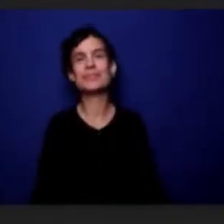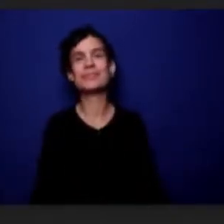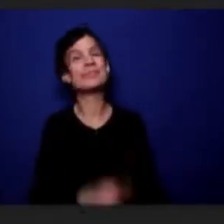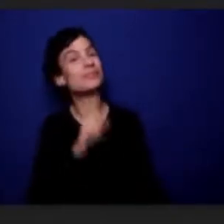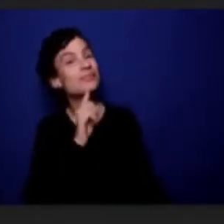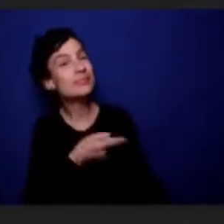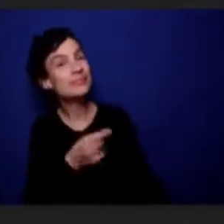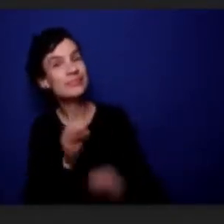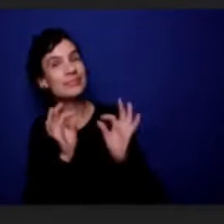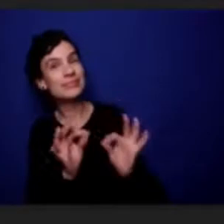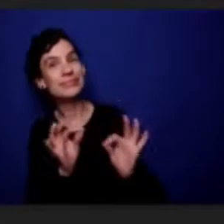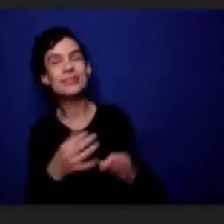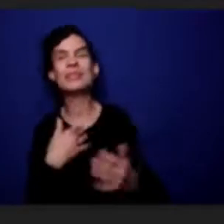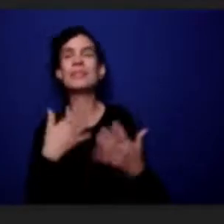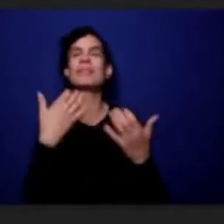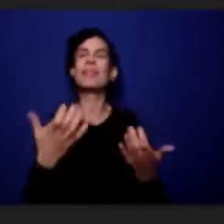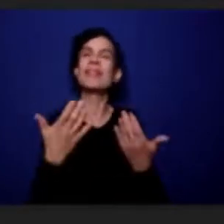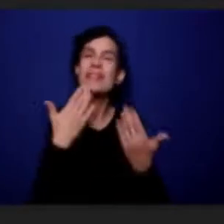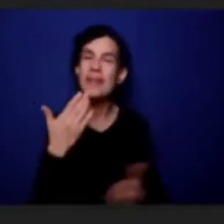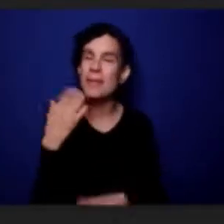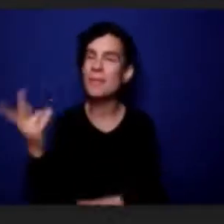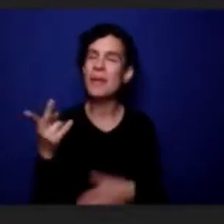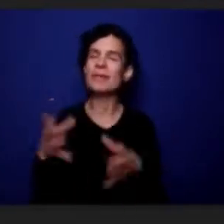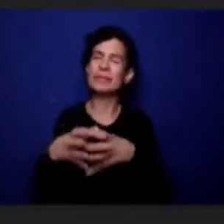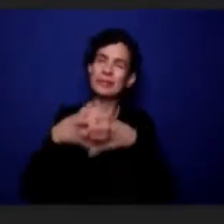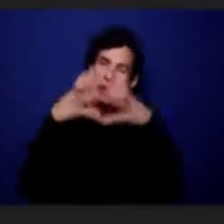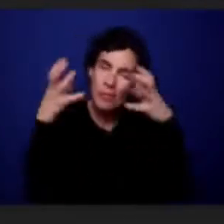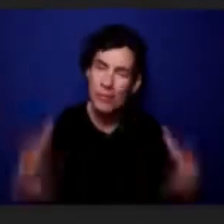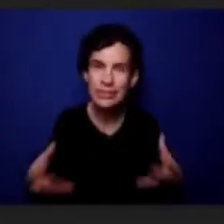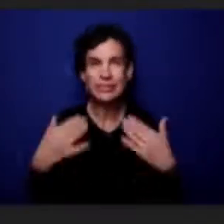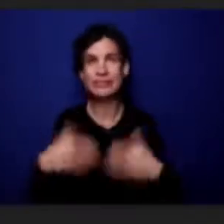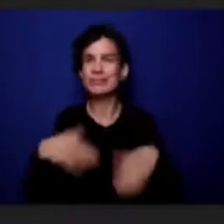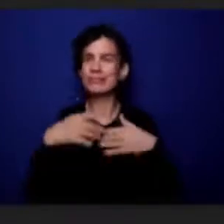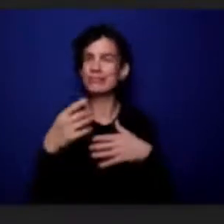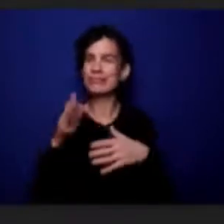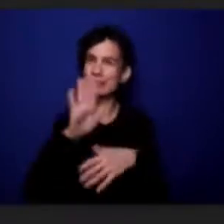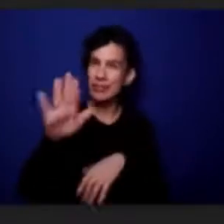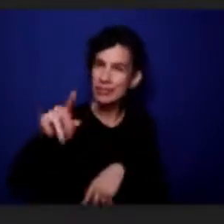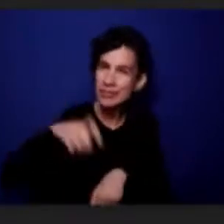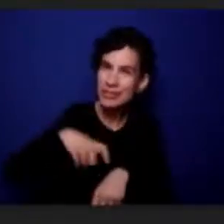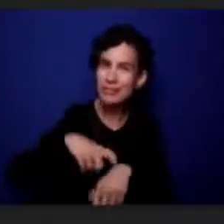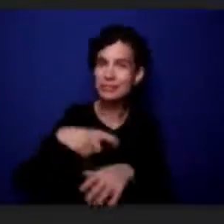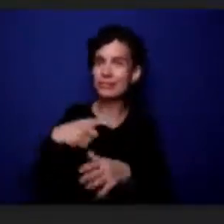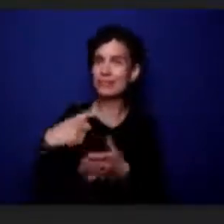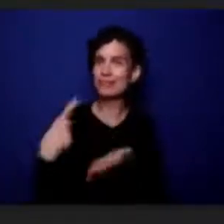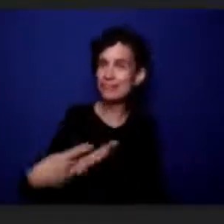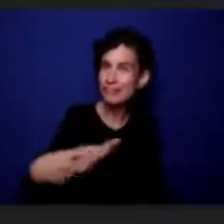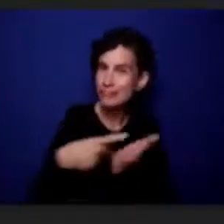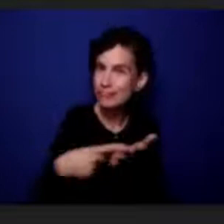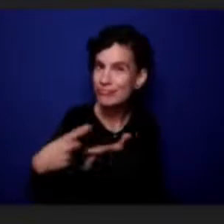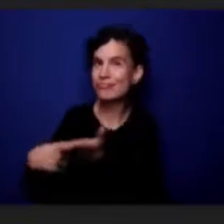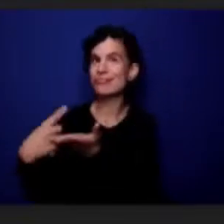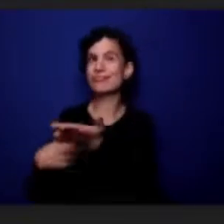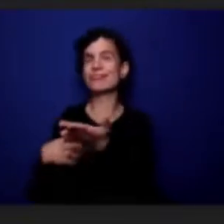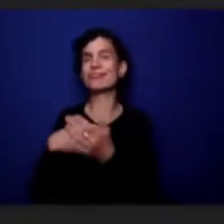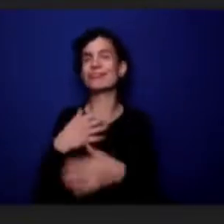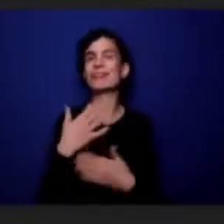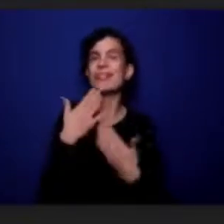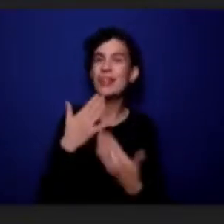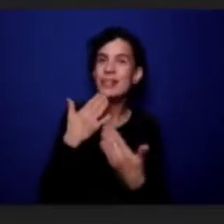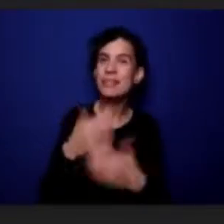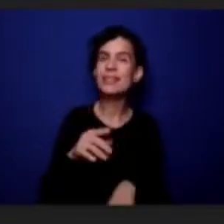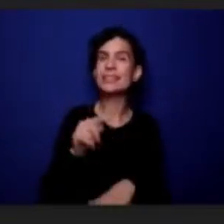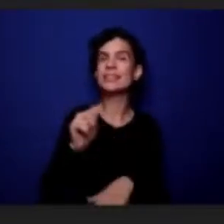because it feels like you're doing something sort of worthwhile. Right, for sure. I just want to thank you both so